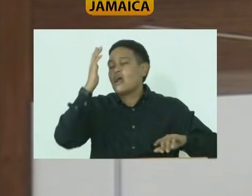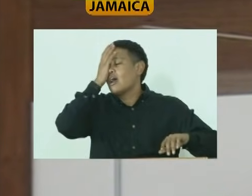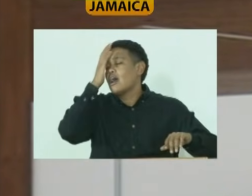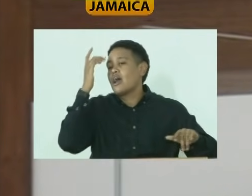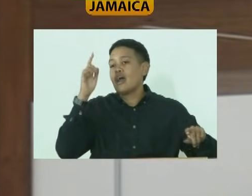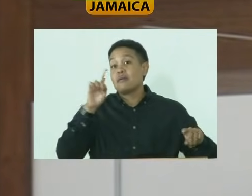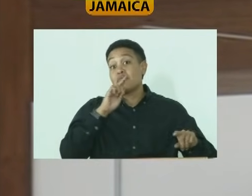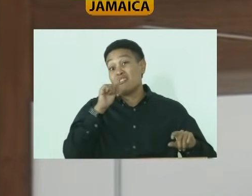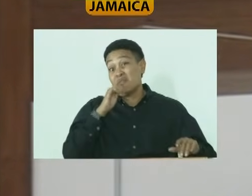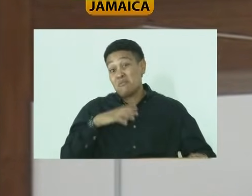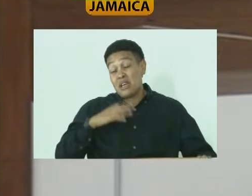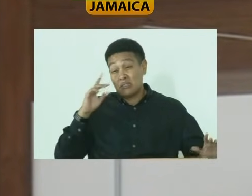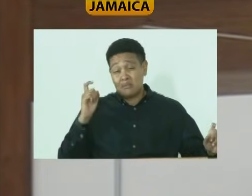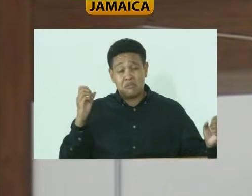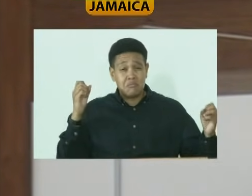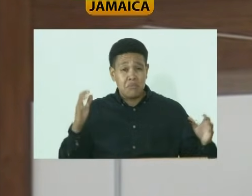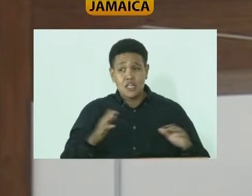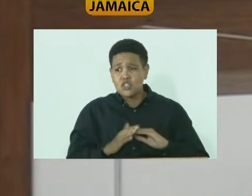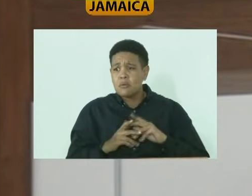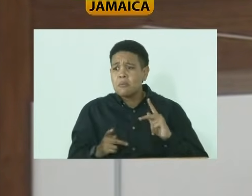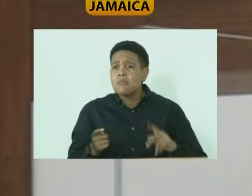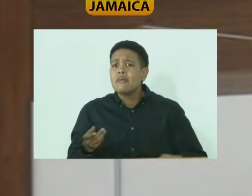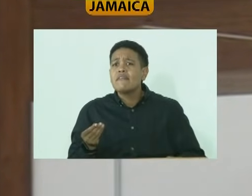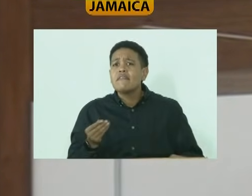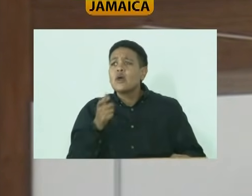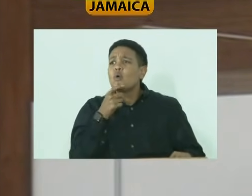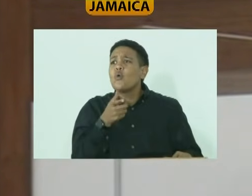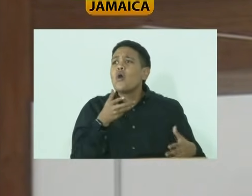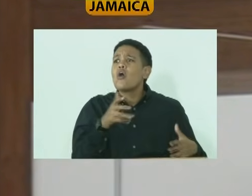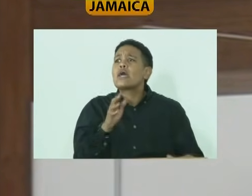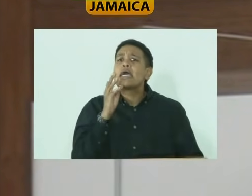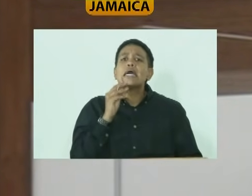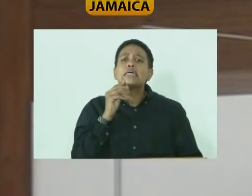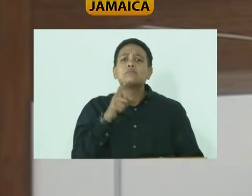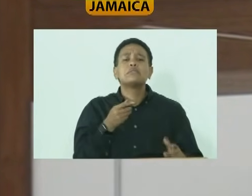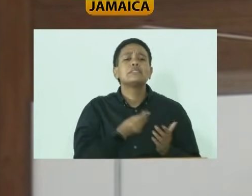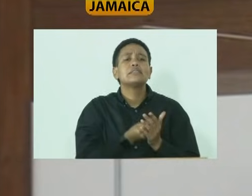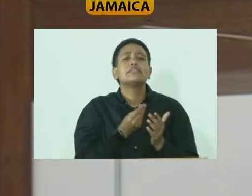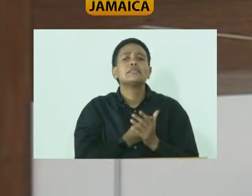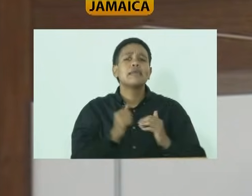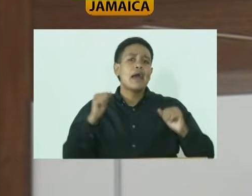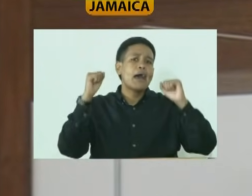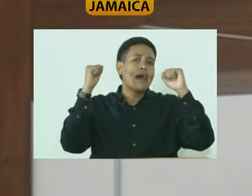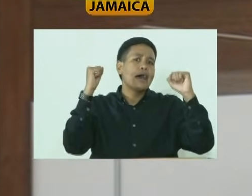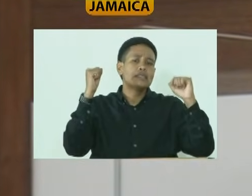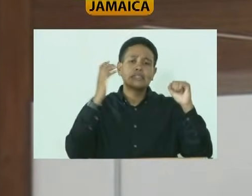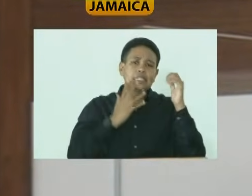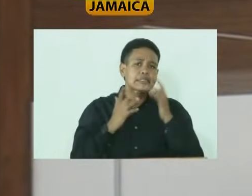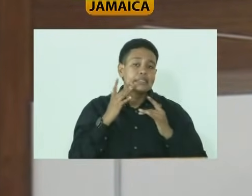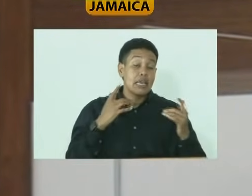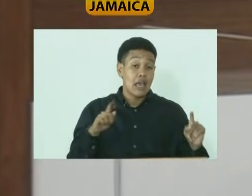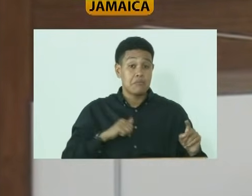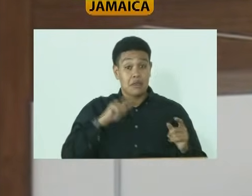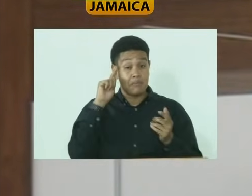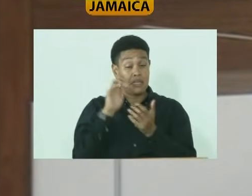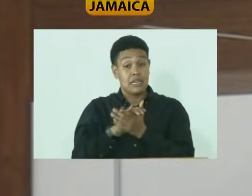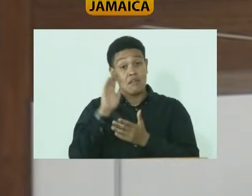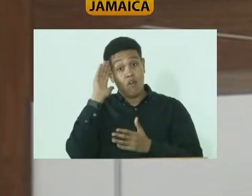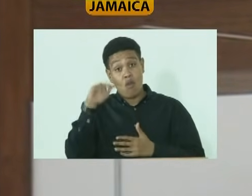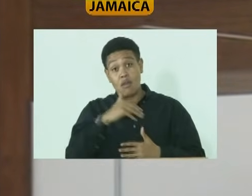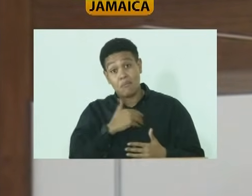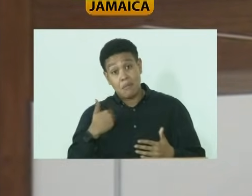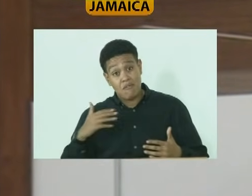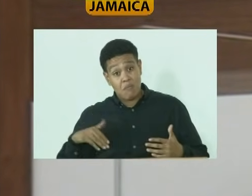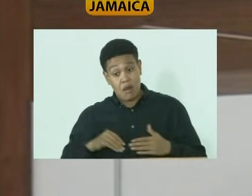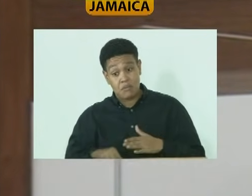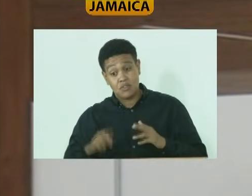Madam Speaker, to many of our own Jamaican people who are already experiencing financial hardship. I believe that every member of Parliament in this